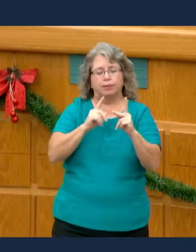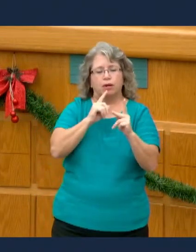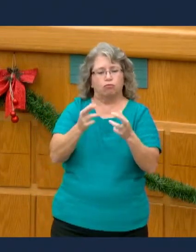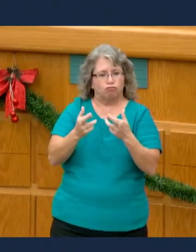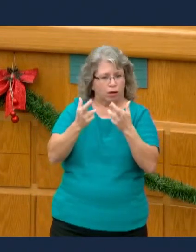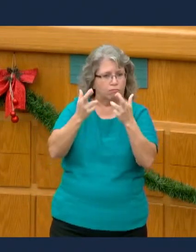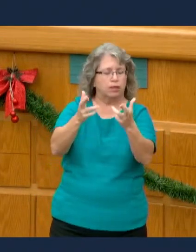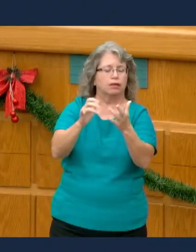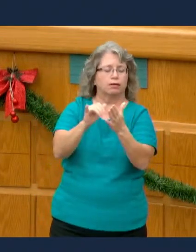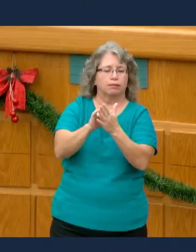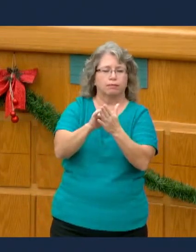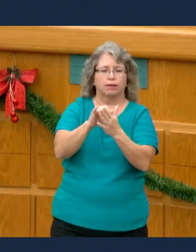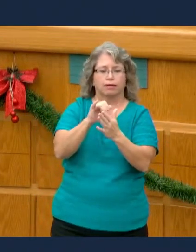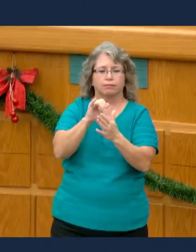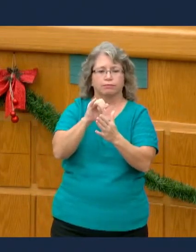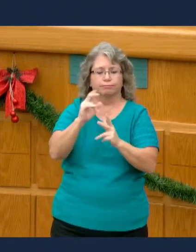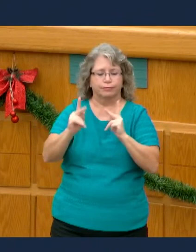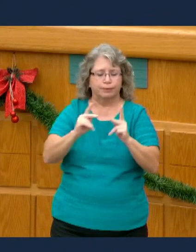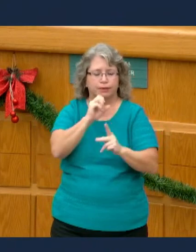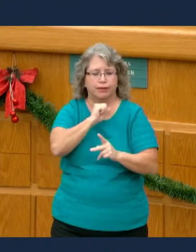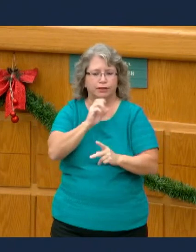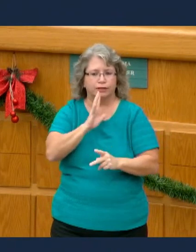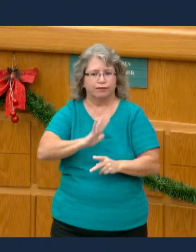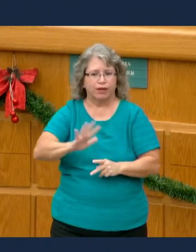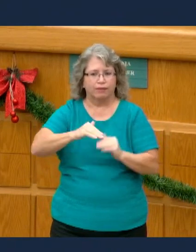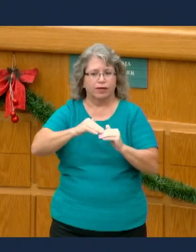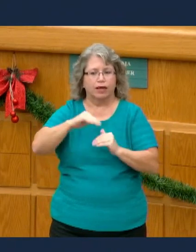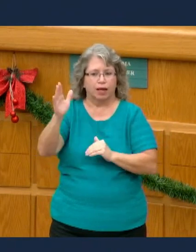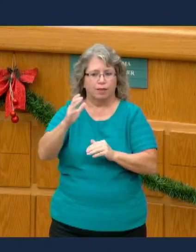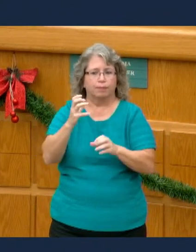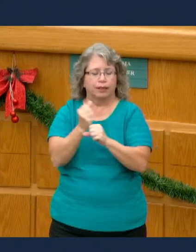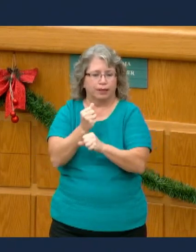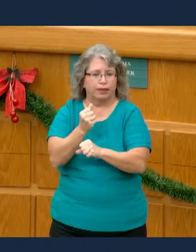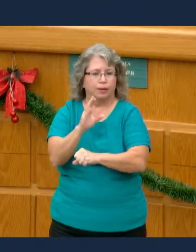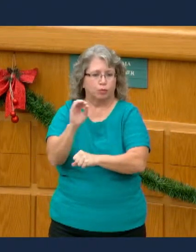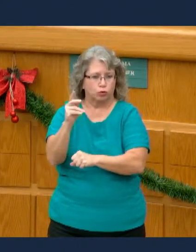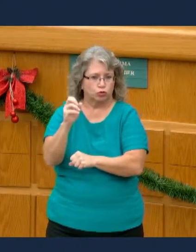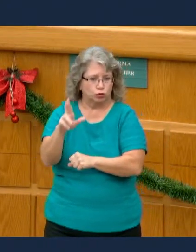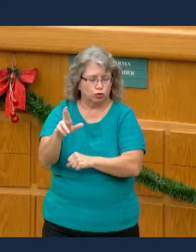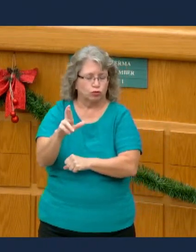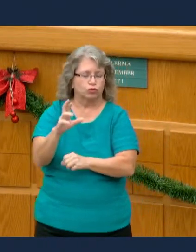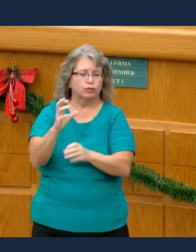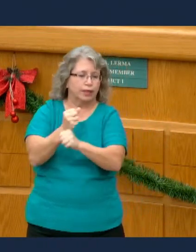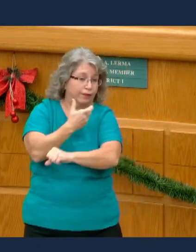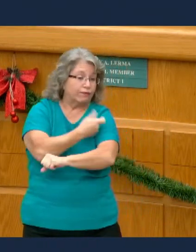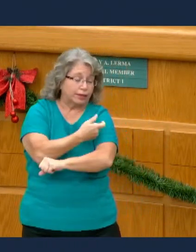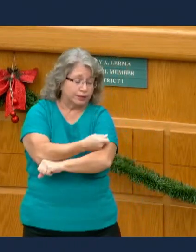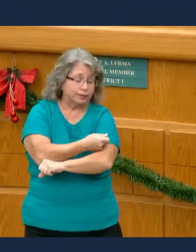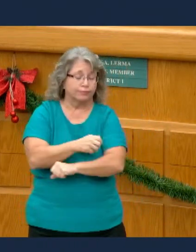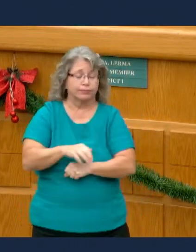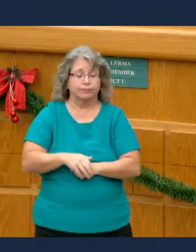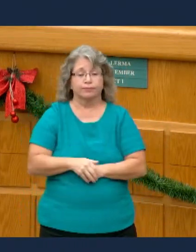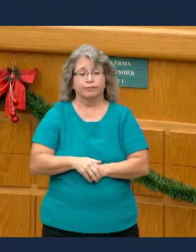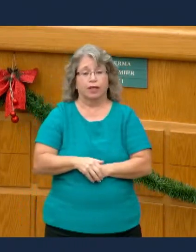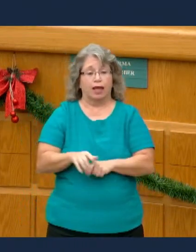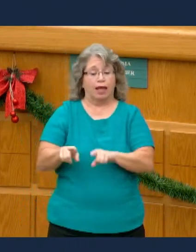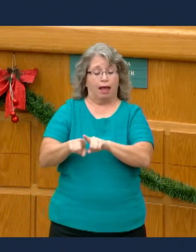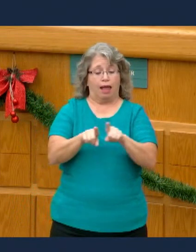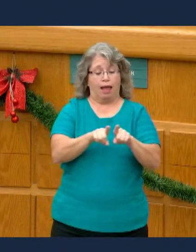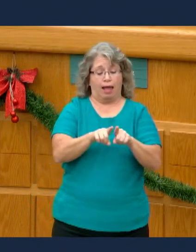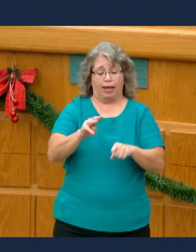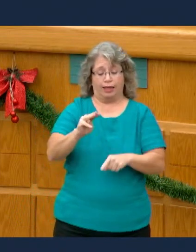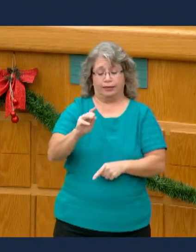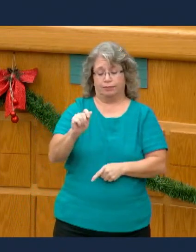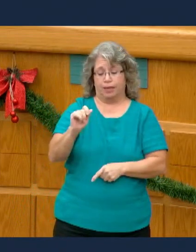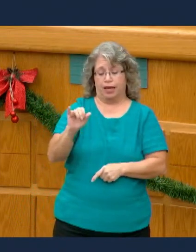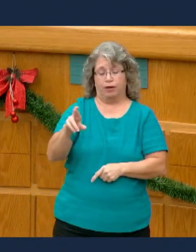eligible, get your booster shot to fight against the COVID-19 variants. And as your mayor, I want to encourage everyone who wants